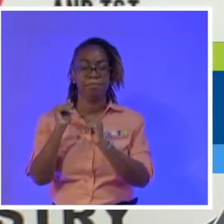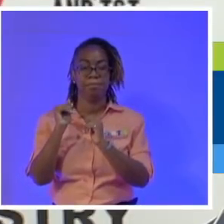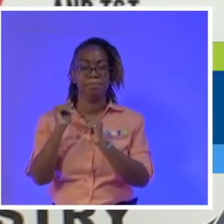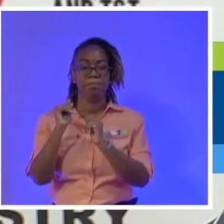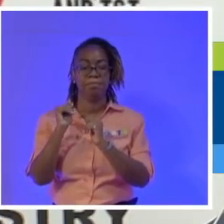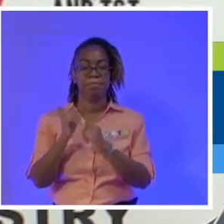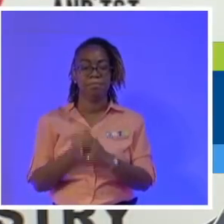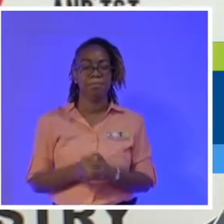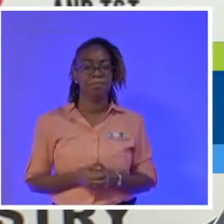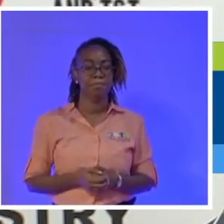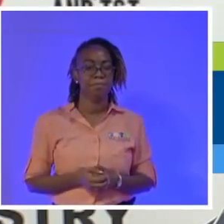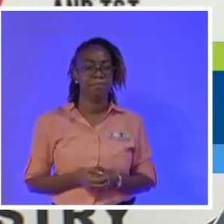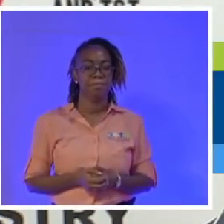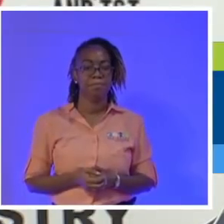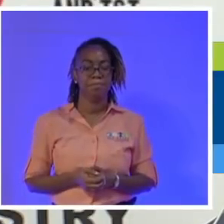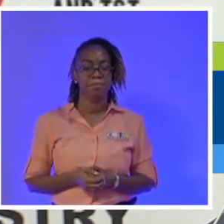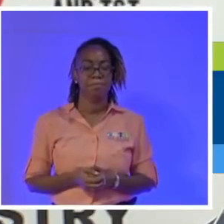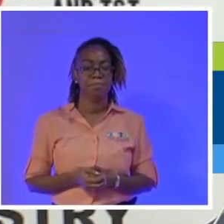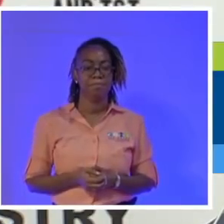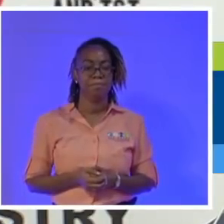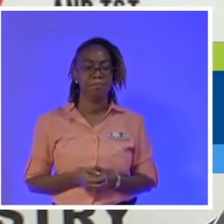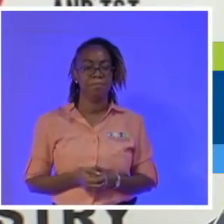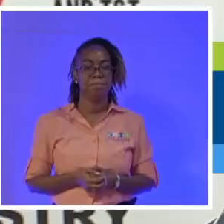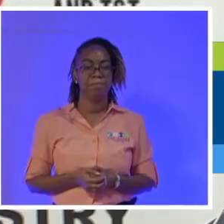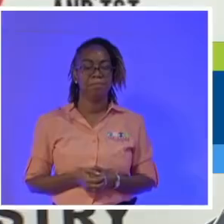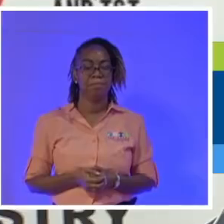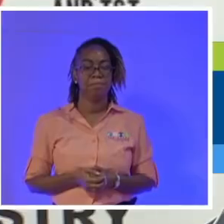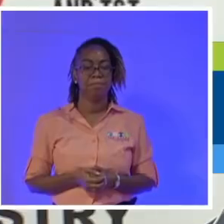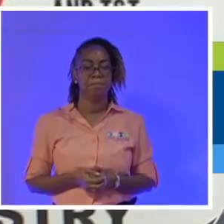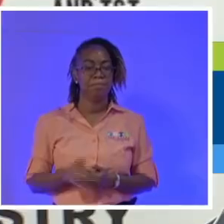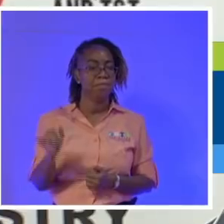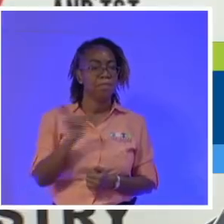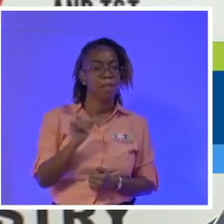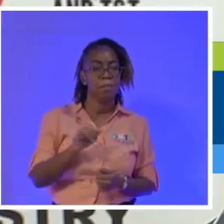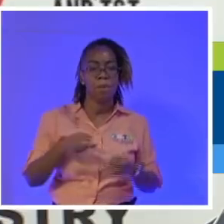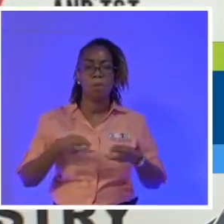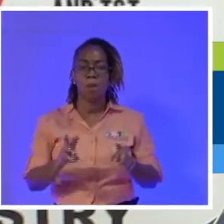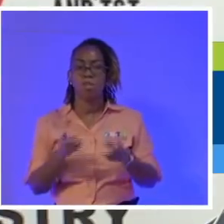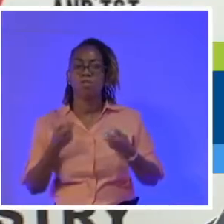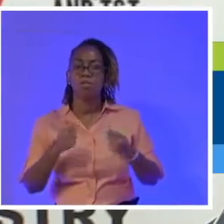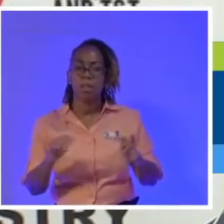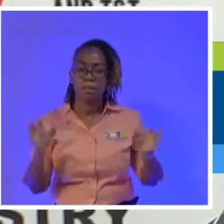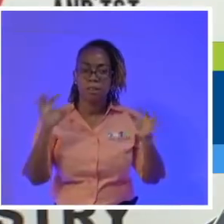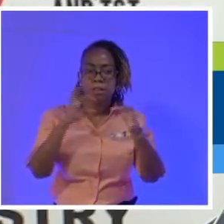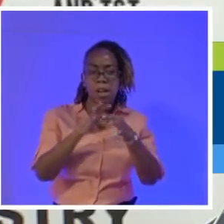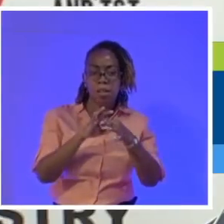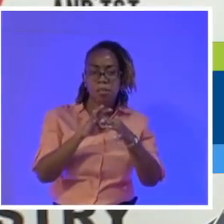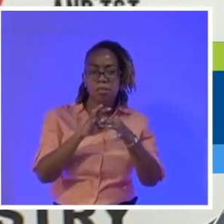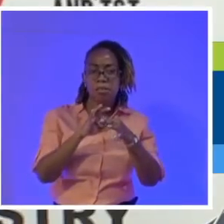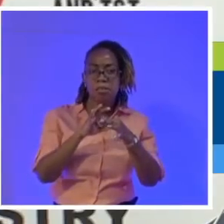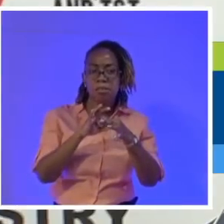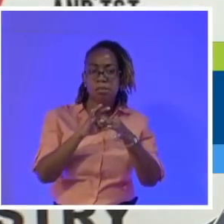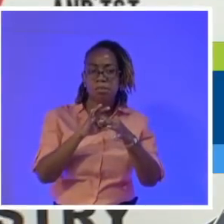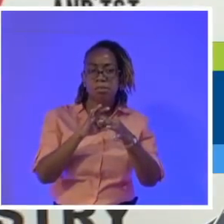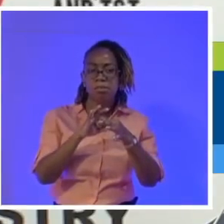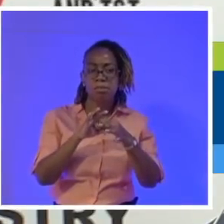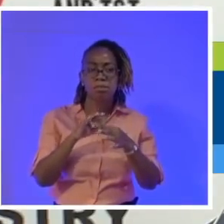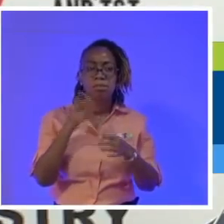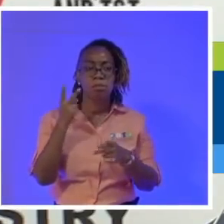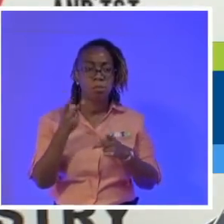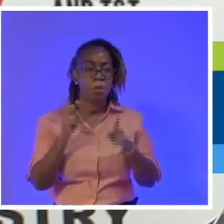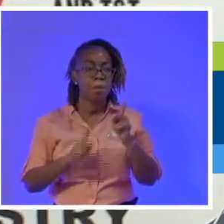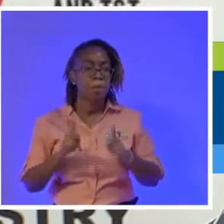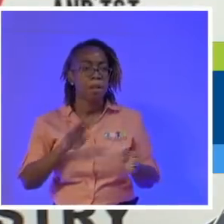causation was tried to be made with two early deaths, a gentleman from Princestown and Franklin